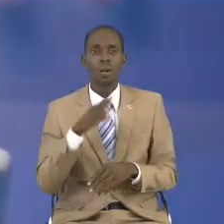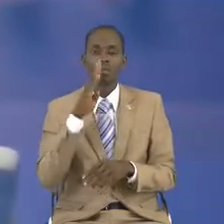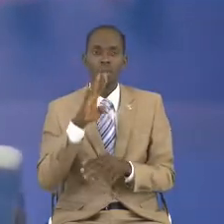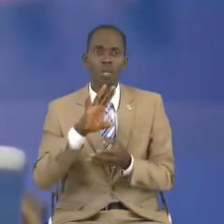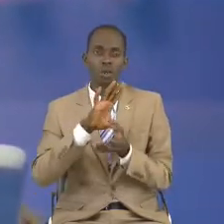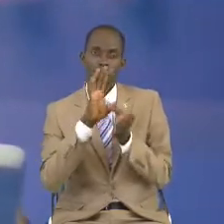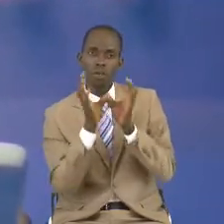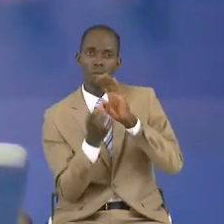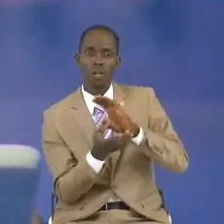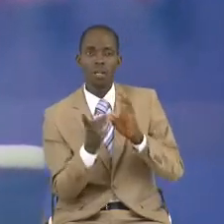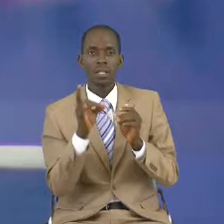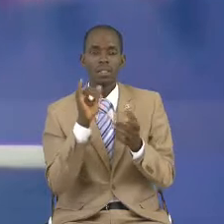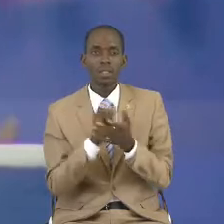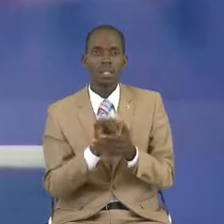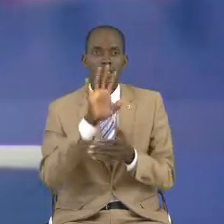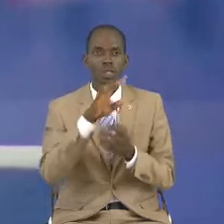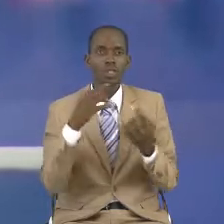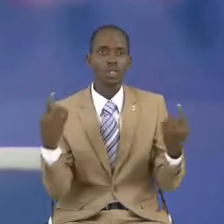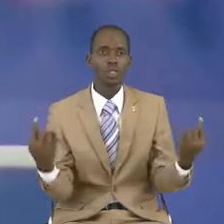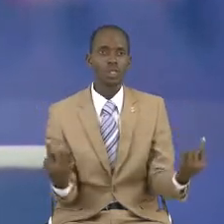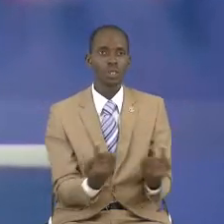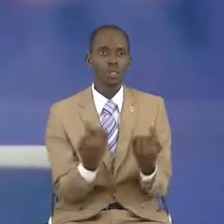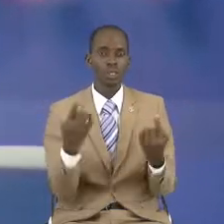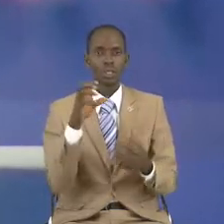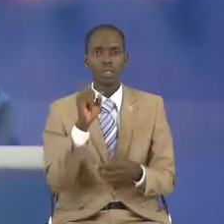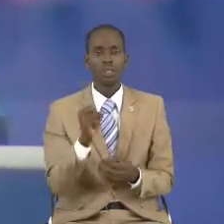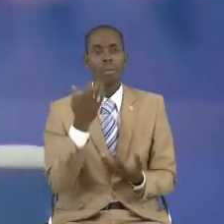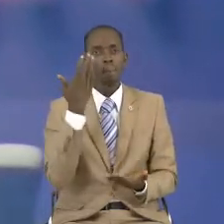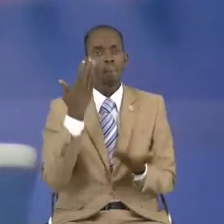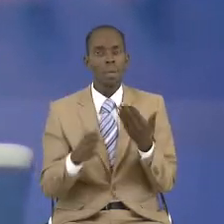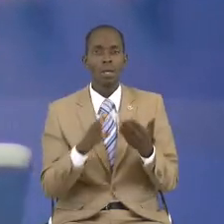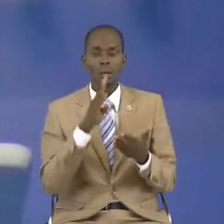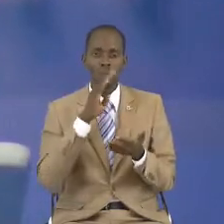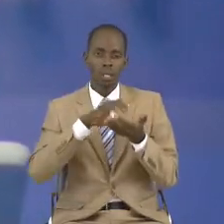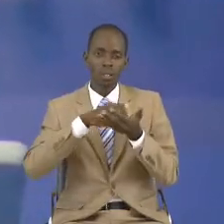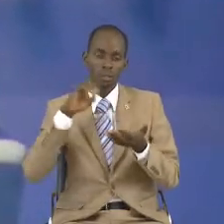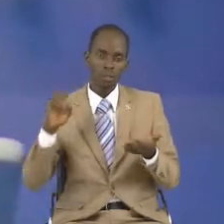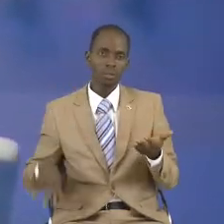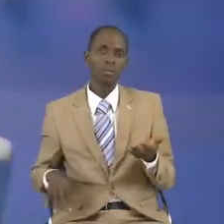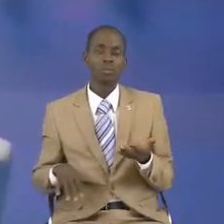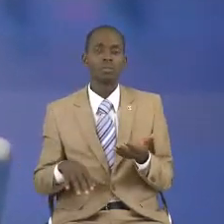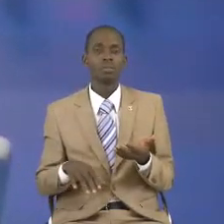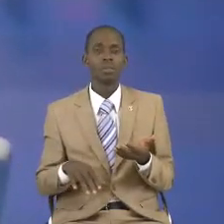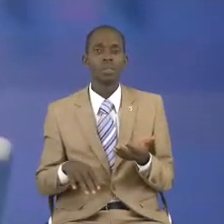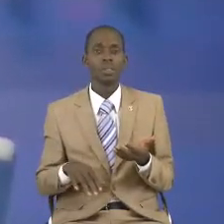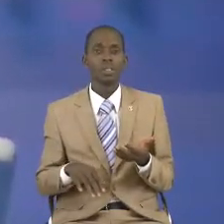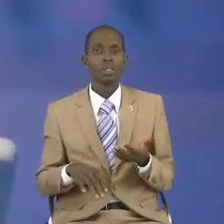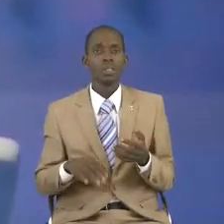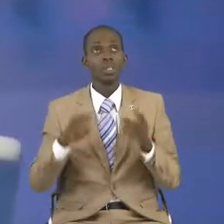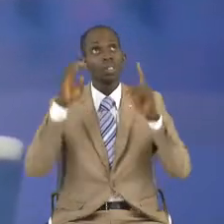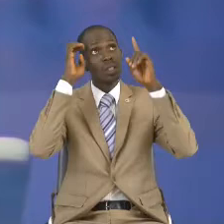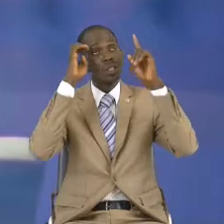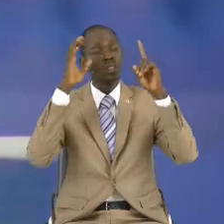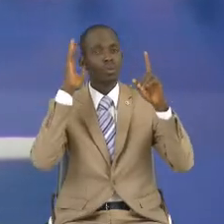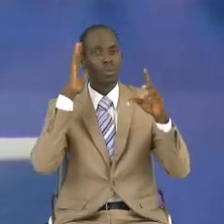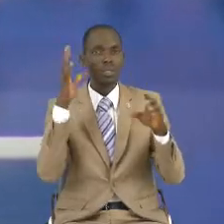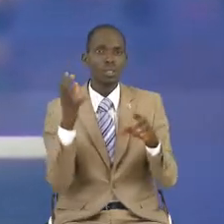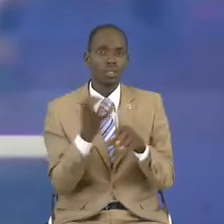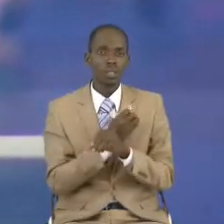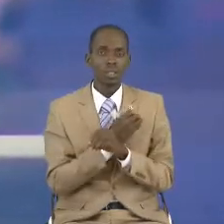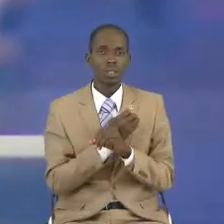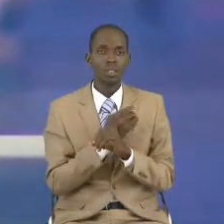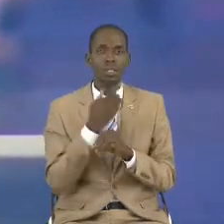your sins may be blotted out it will take the